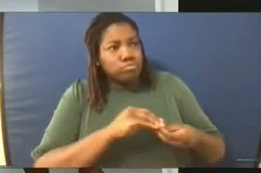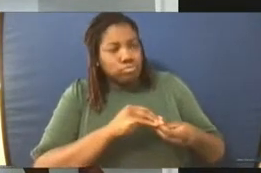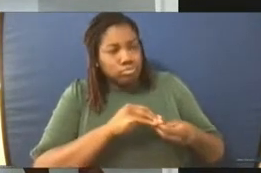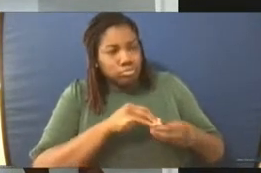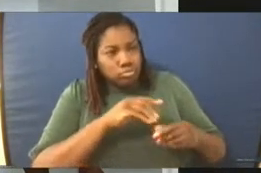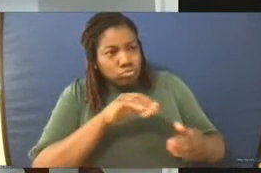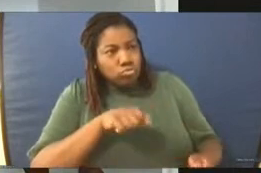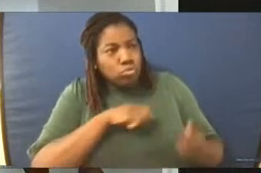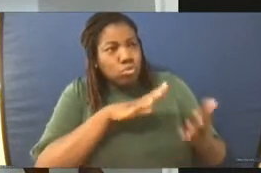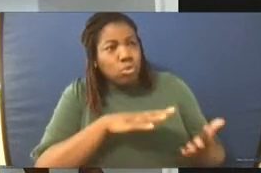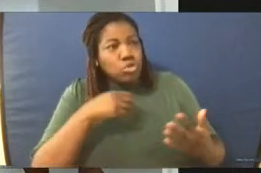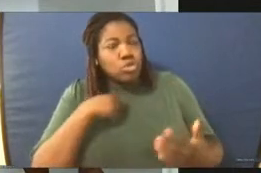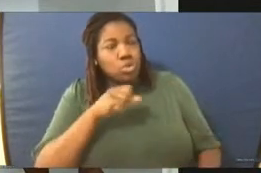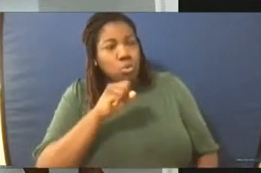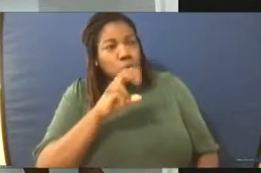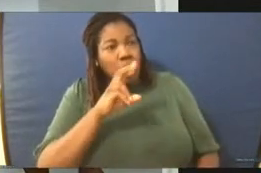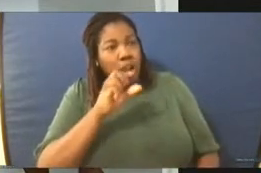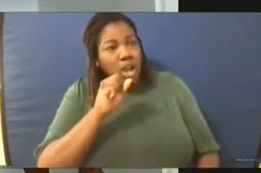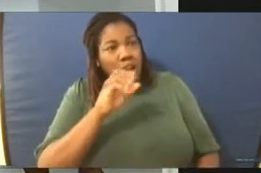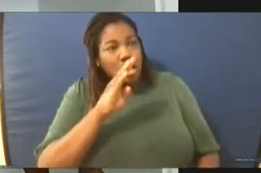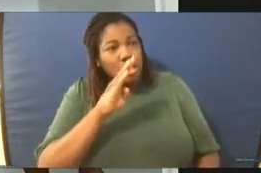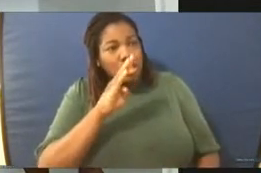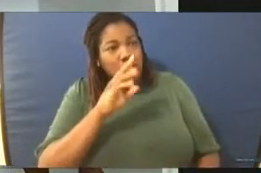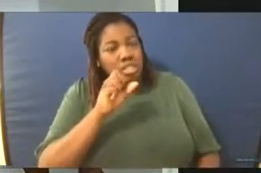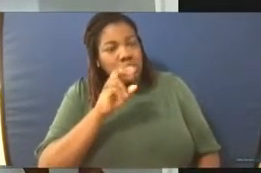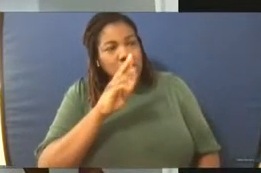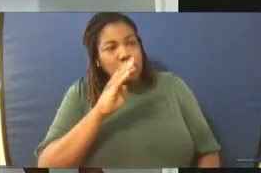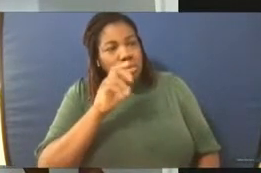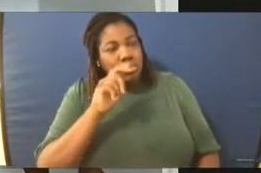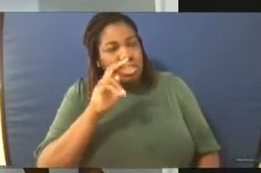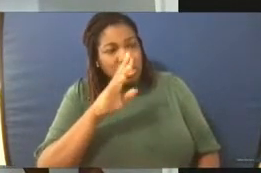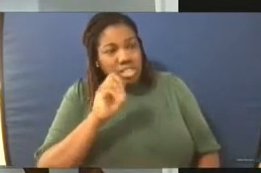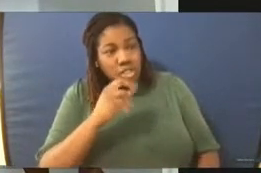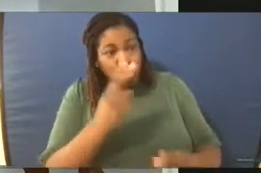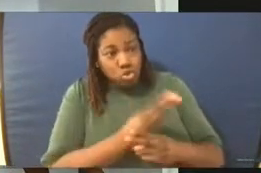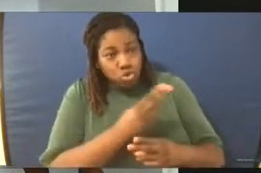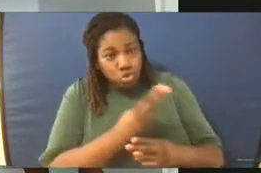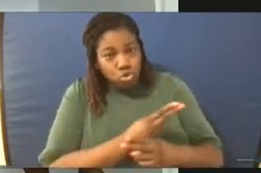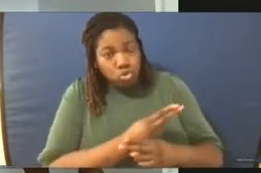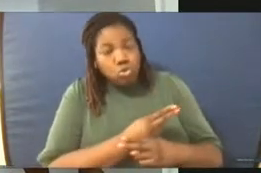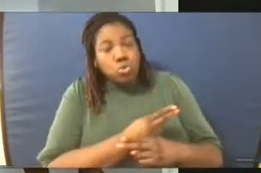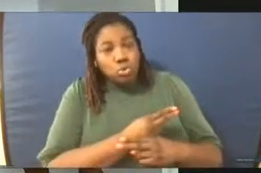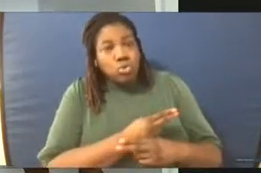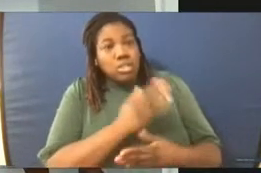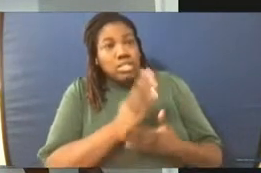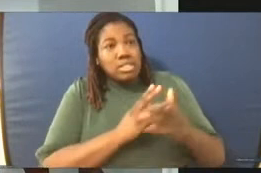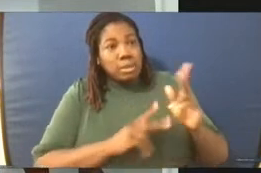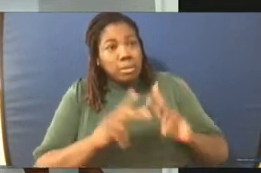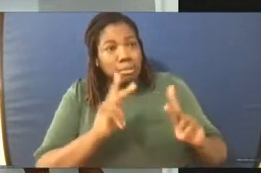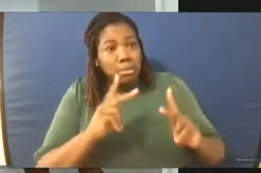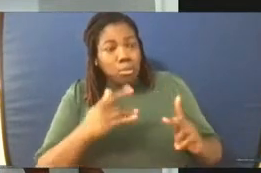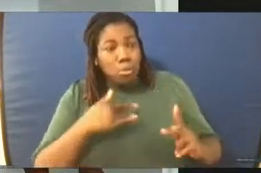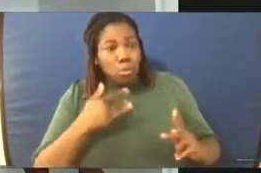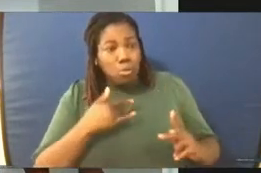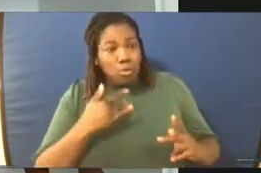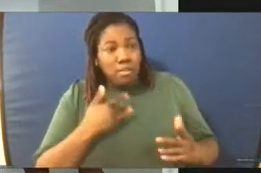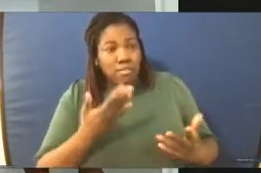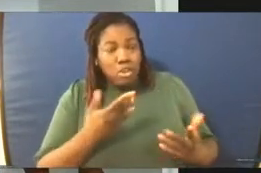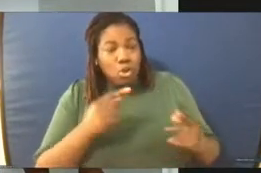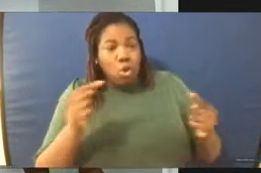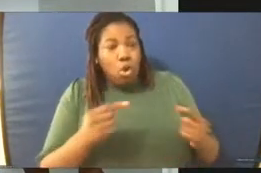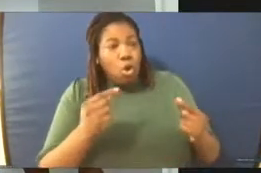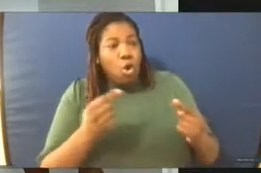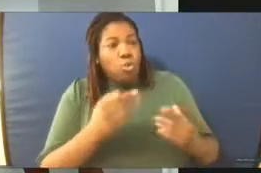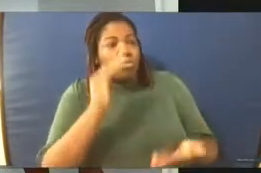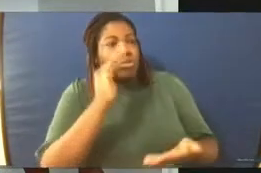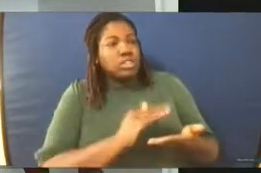think the reason that it has gotten a bad name in the field is that some people believe that harm reduction is just letting people do whatever